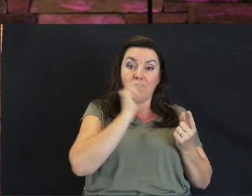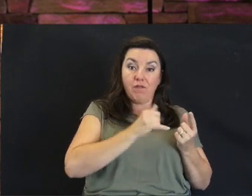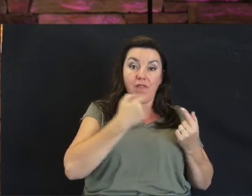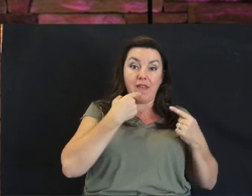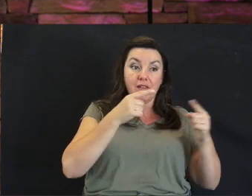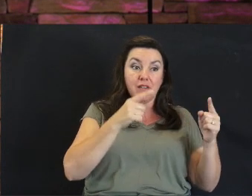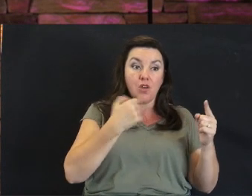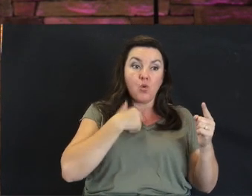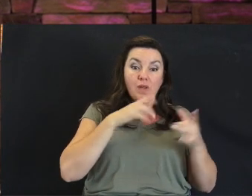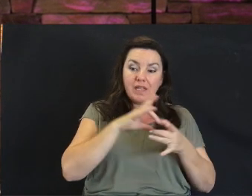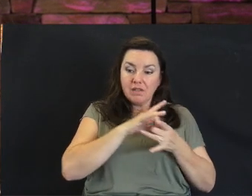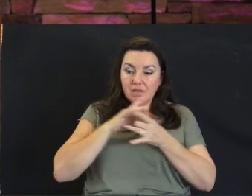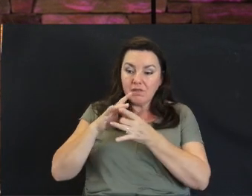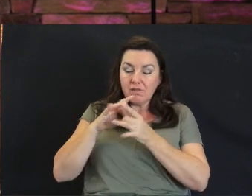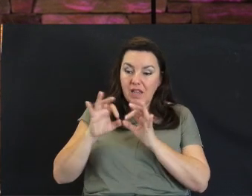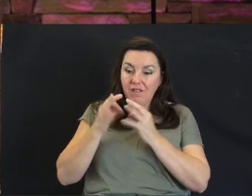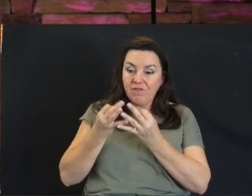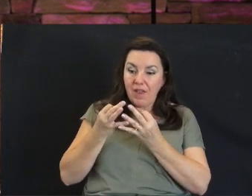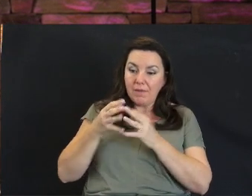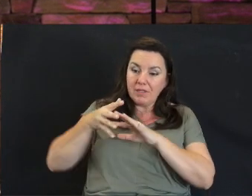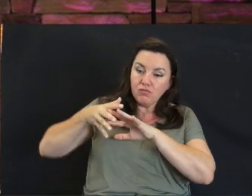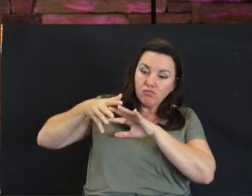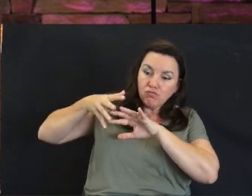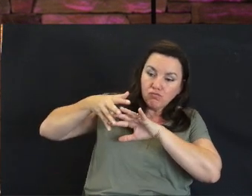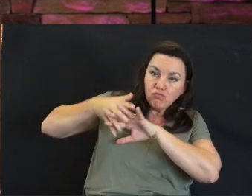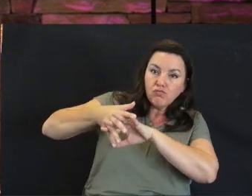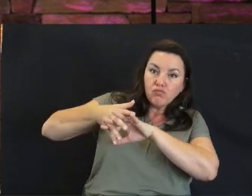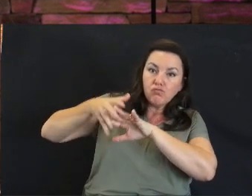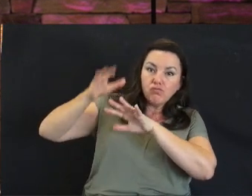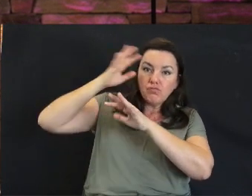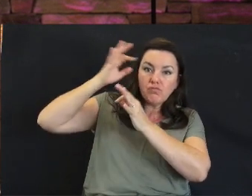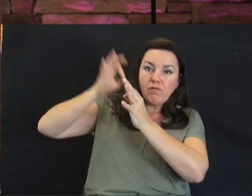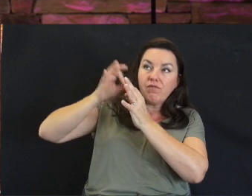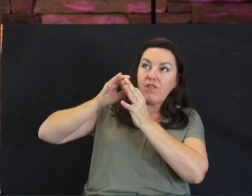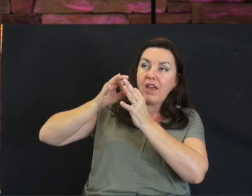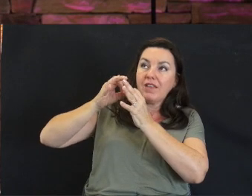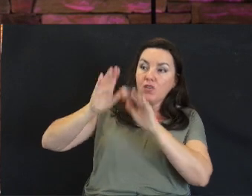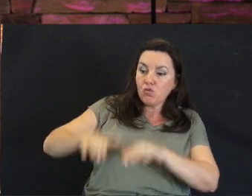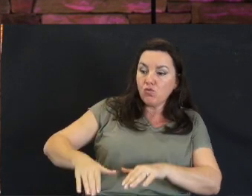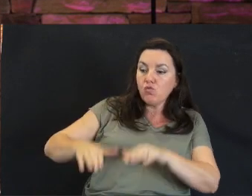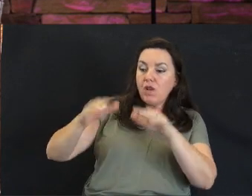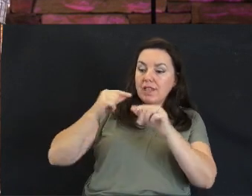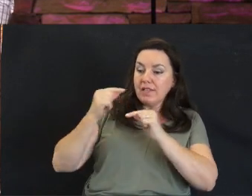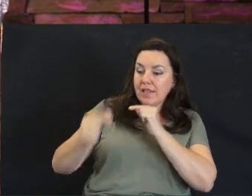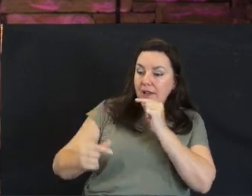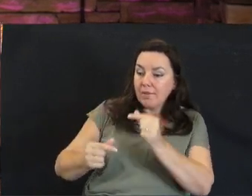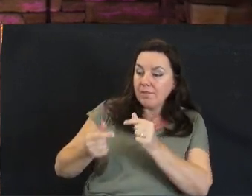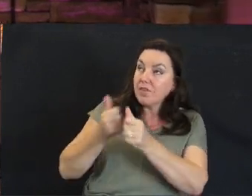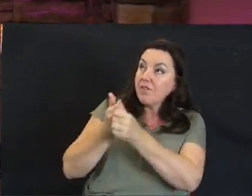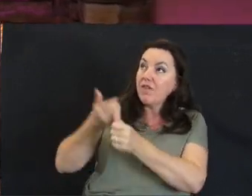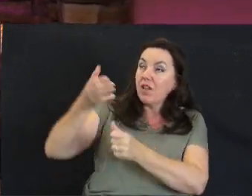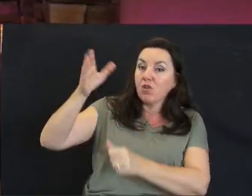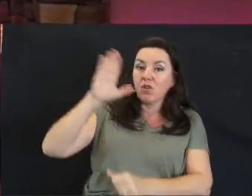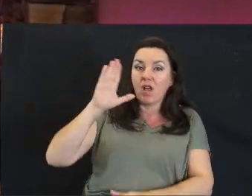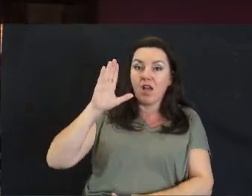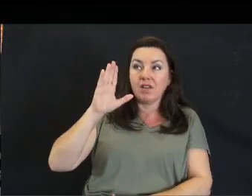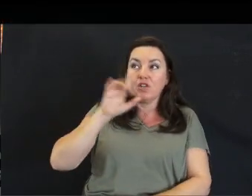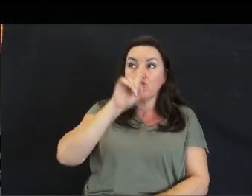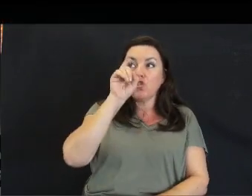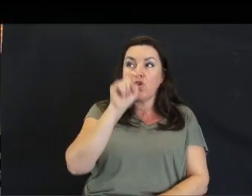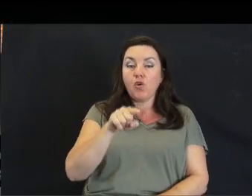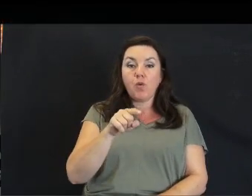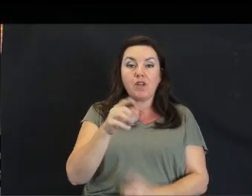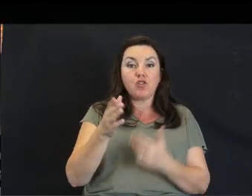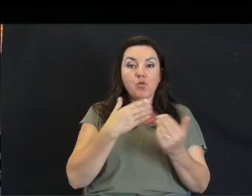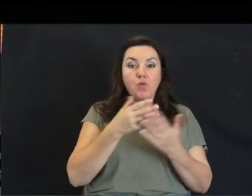be United as families Grounded in faith Raising up godly Generations to come And so I finish With this question Whether you